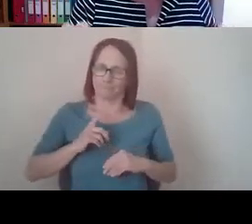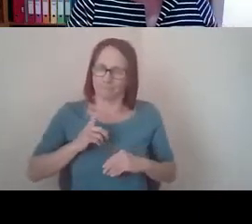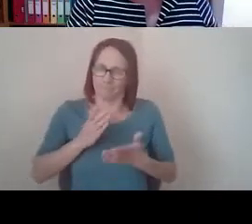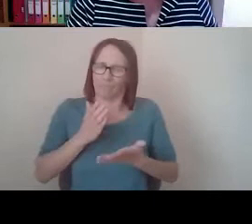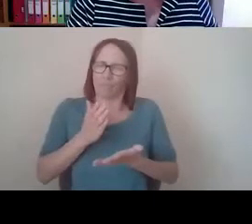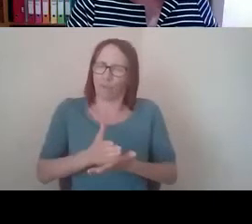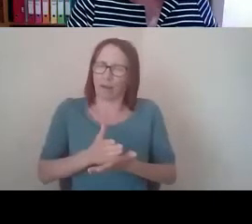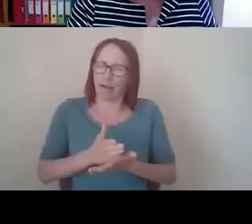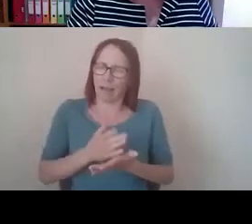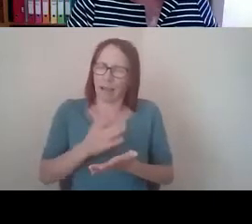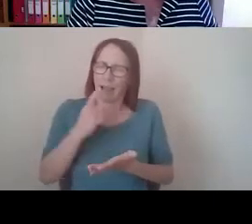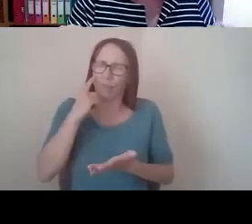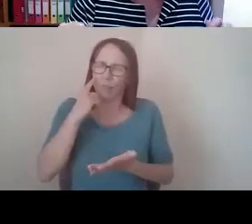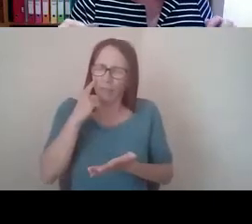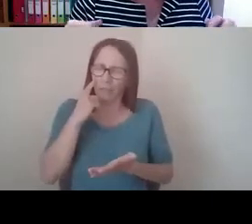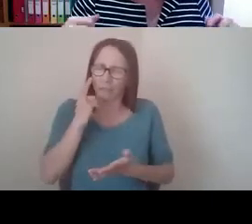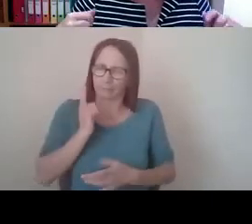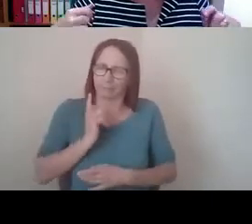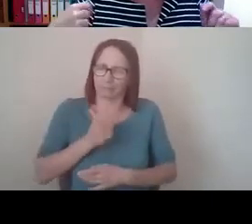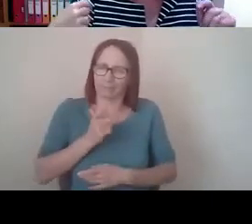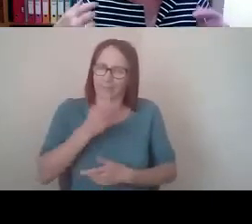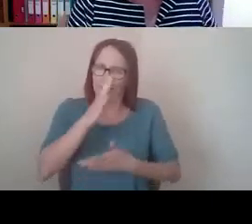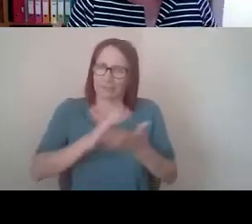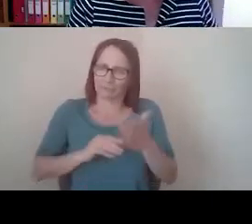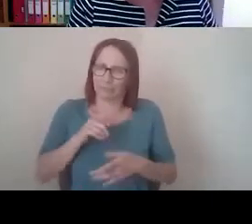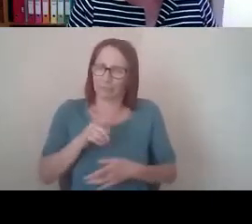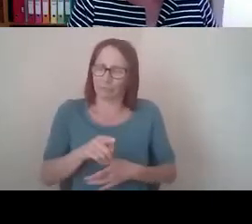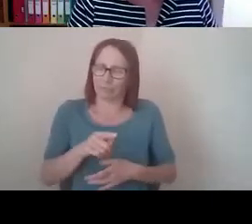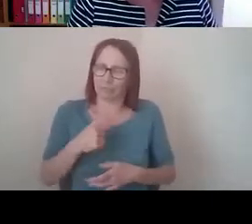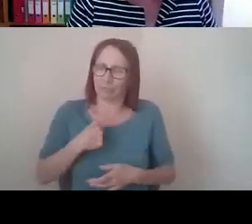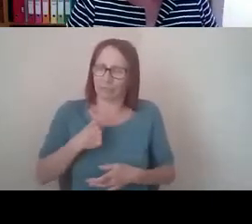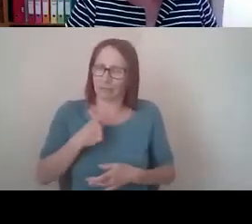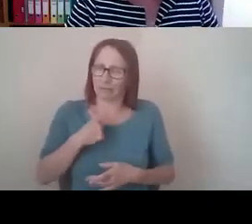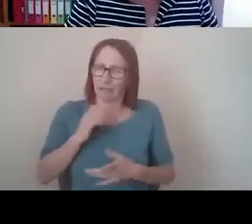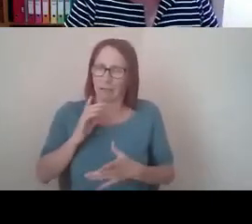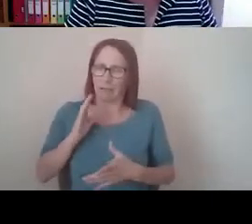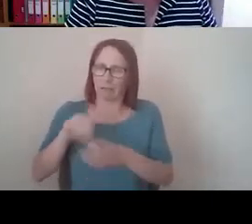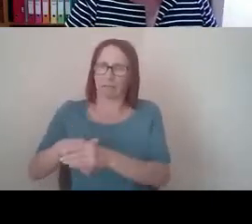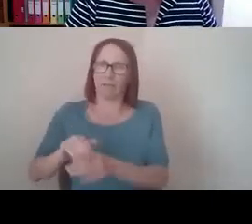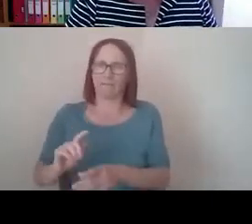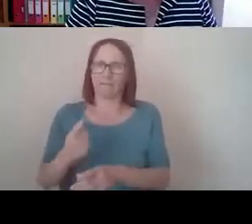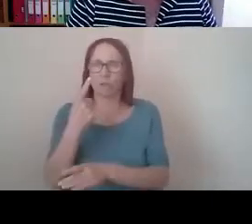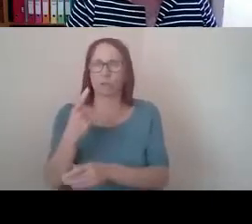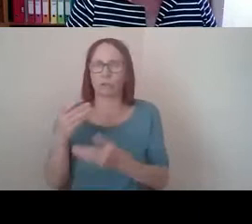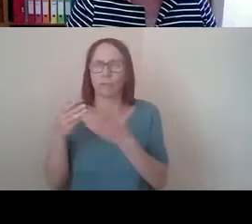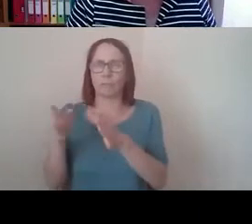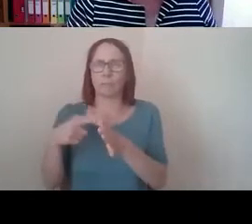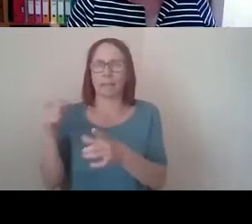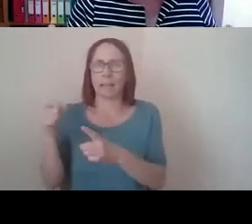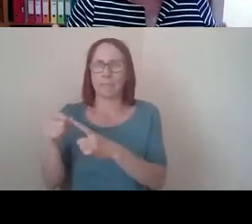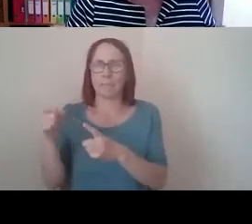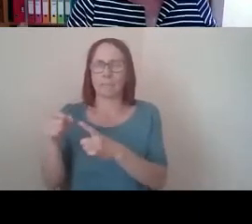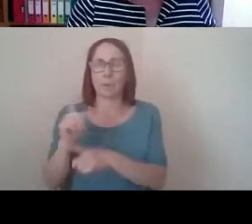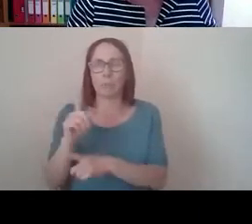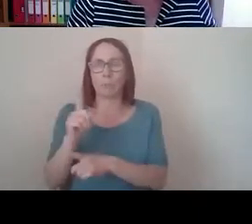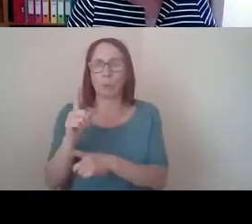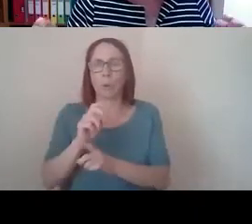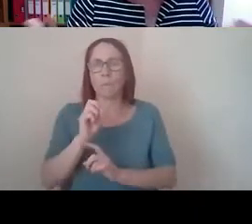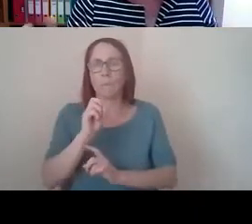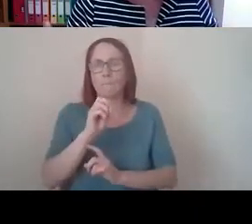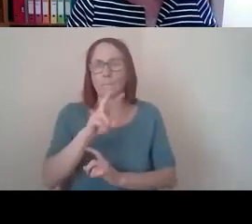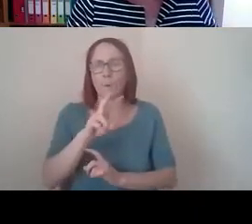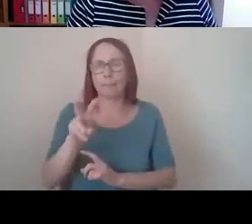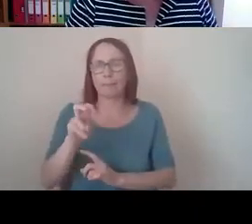really, I think, allowed me to get my first public appointment, which was for the Mobility and Access Committee